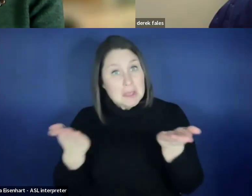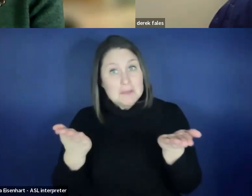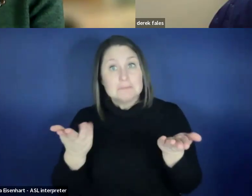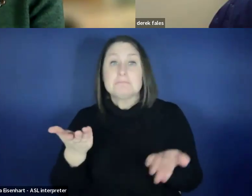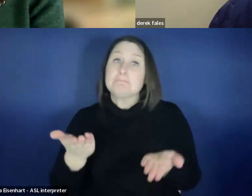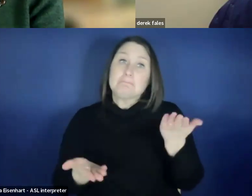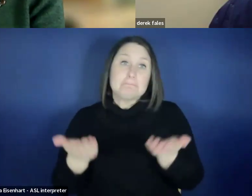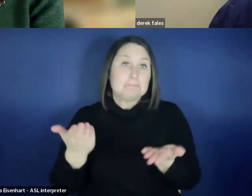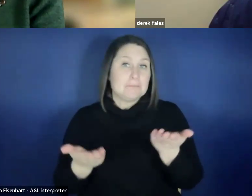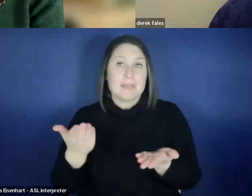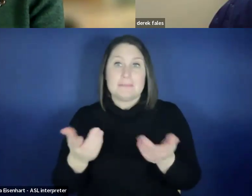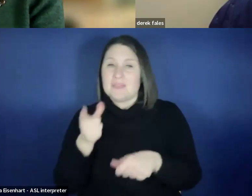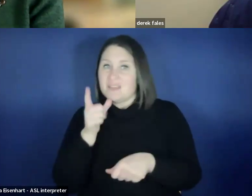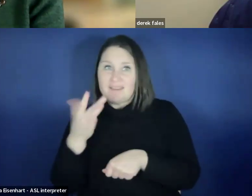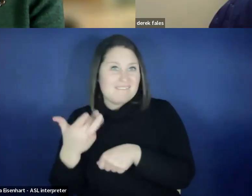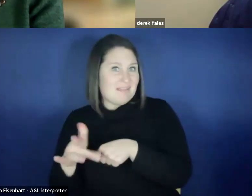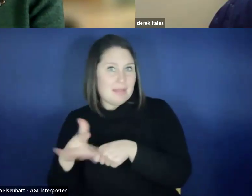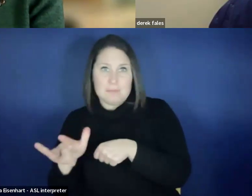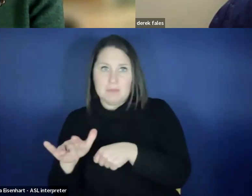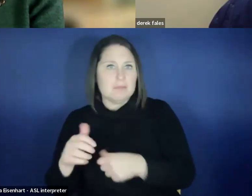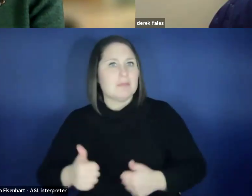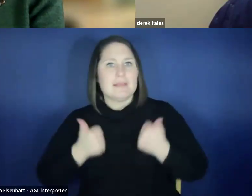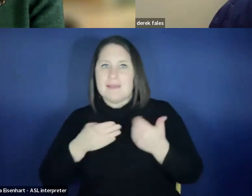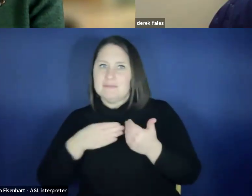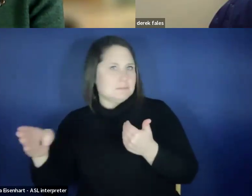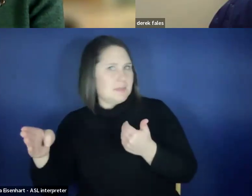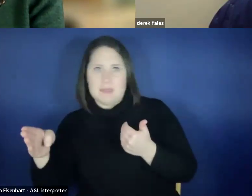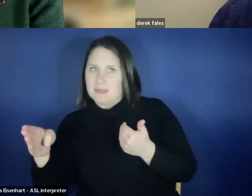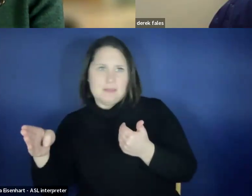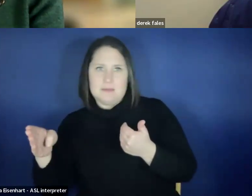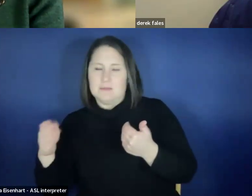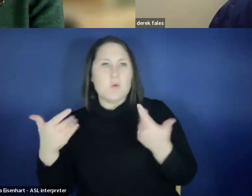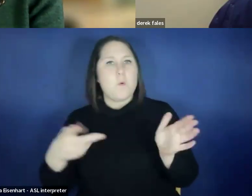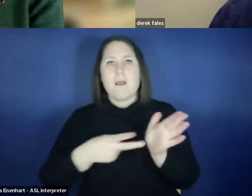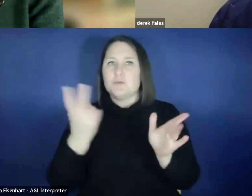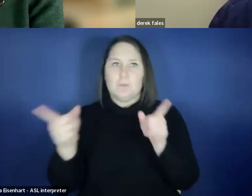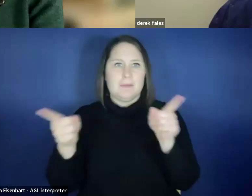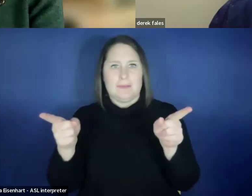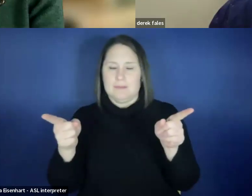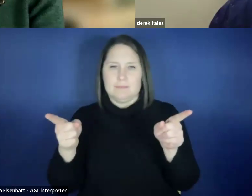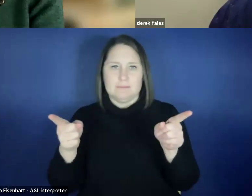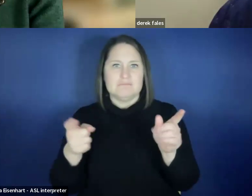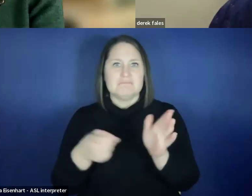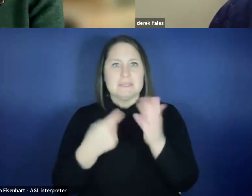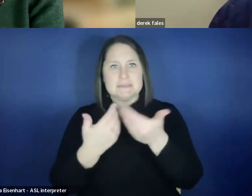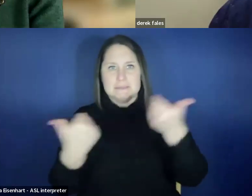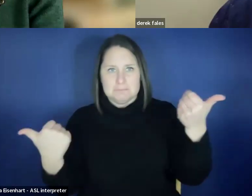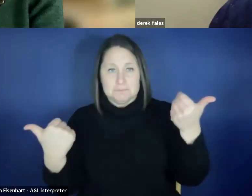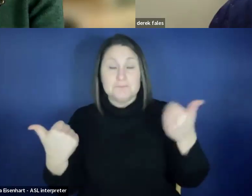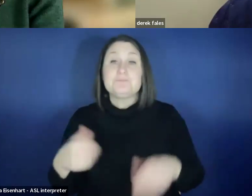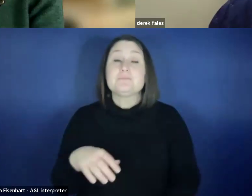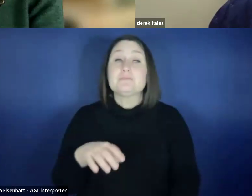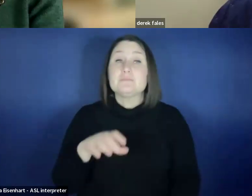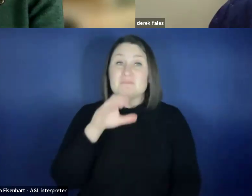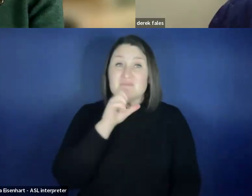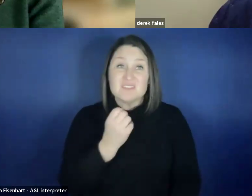available in the lifespan. So when we're thinking about transition age youth, I would continue